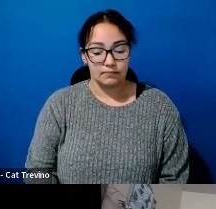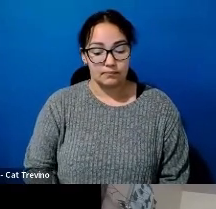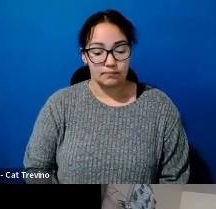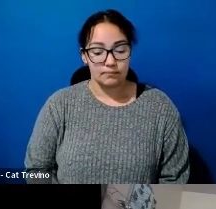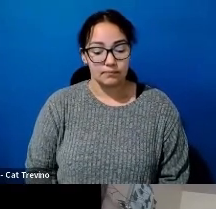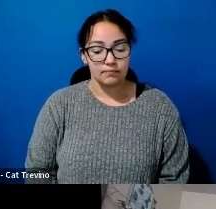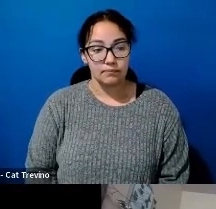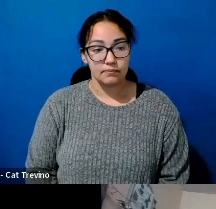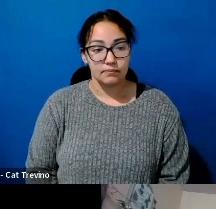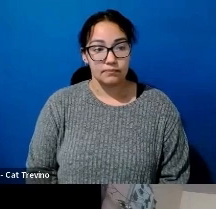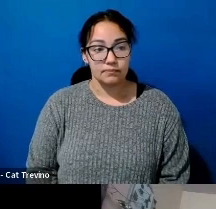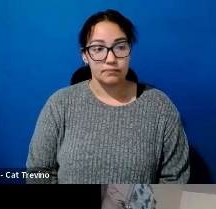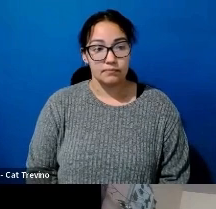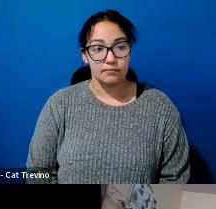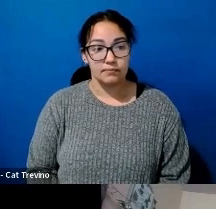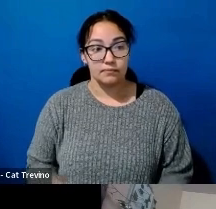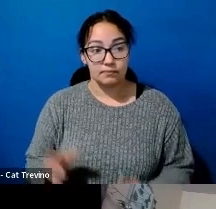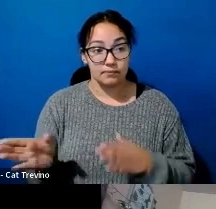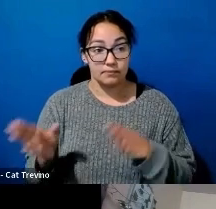Next slide.